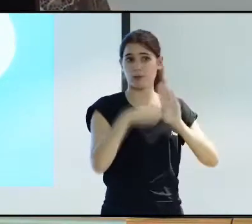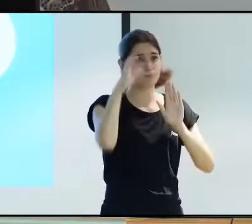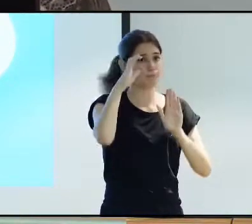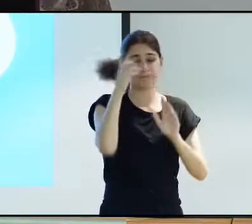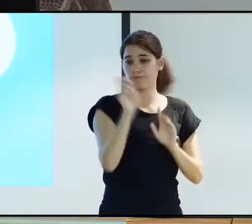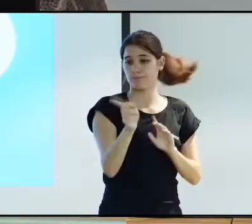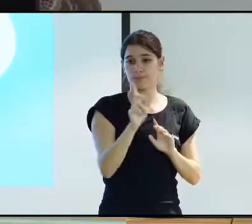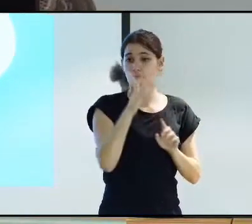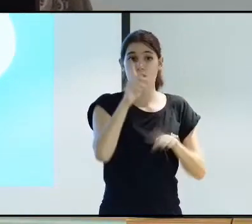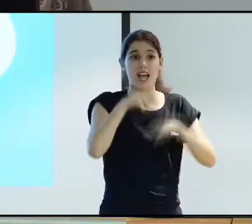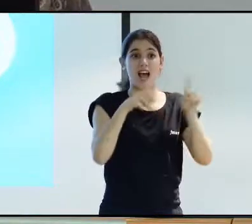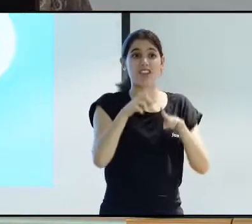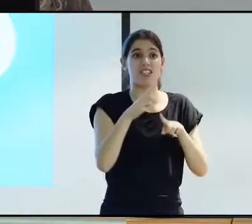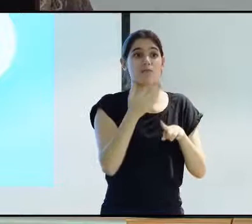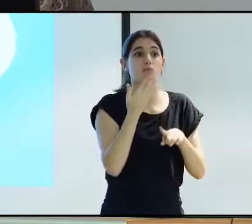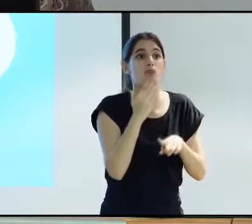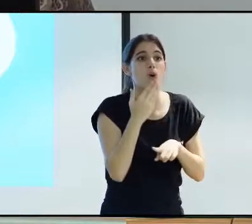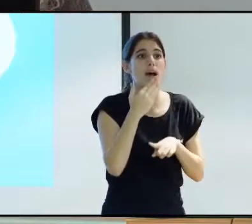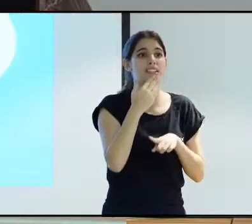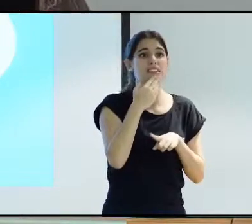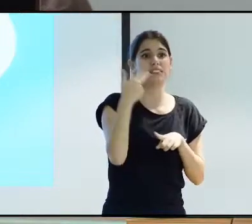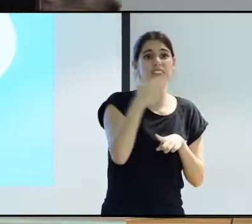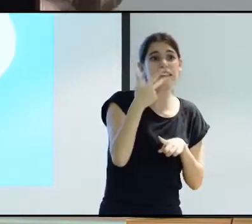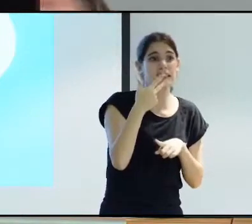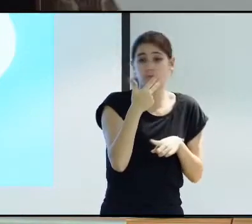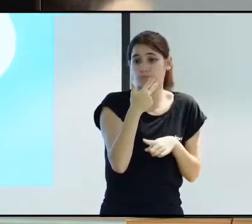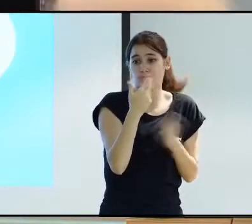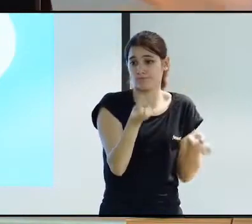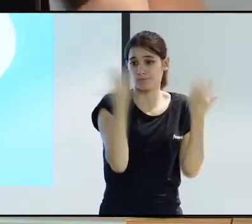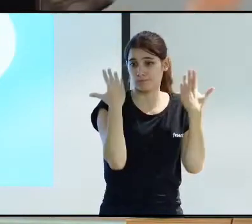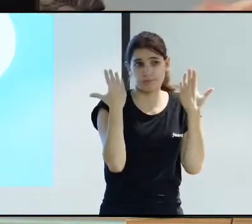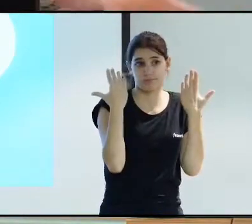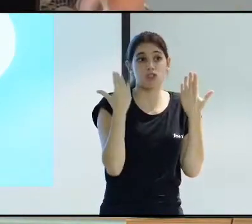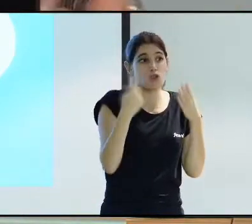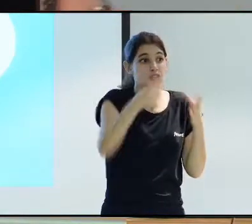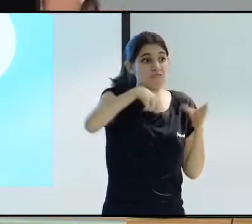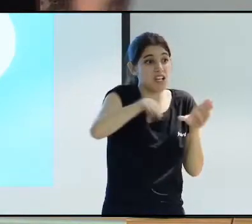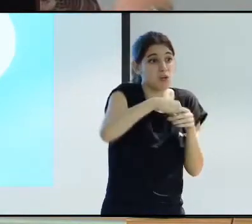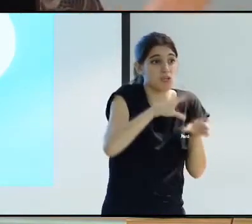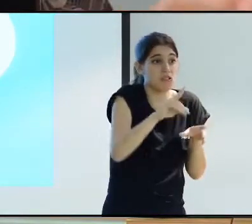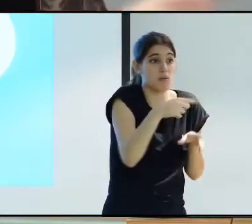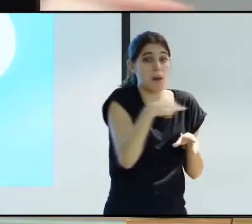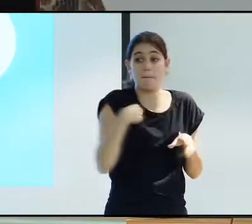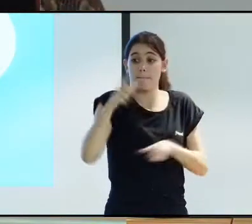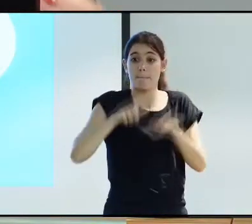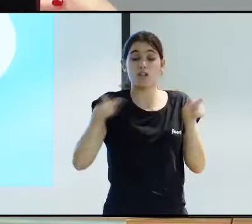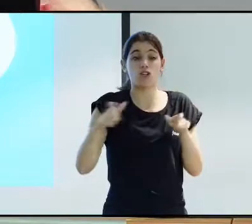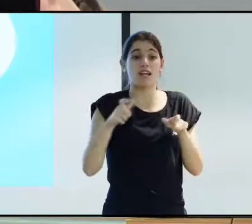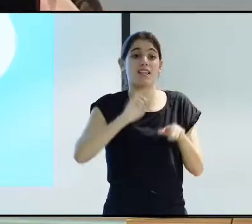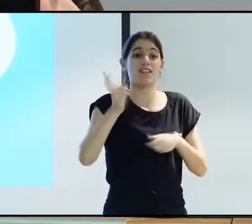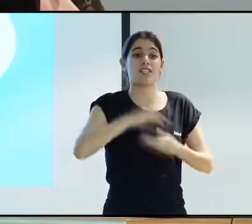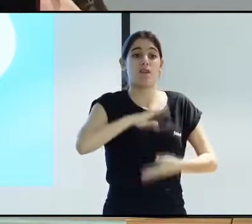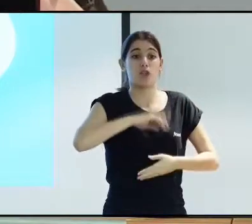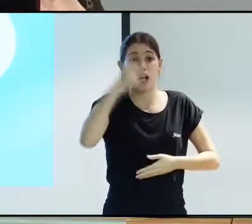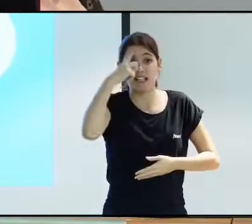follow everything that's been said during this day today, because sometimes we talk about being inclusive and things like